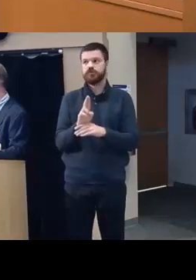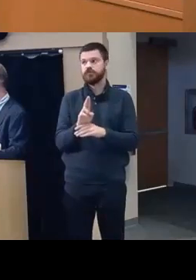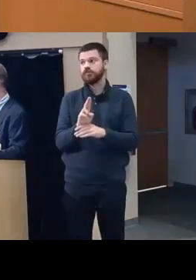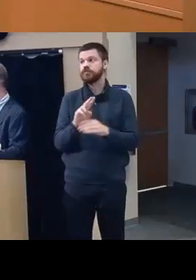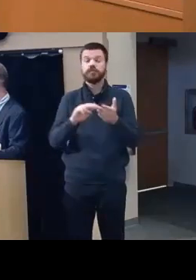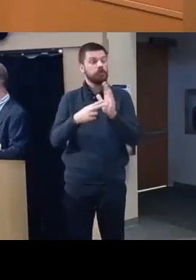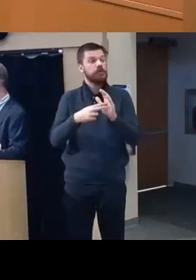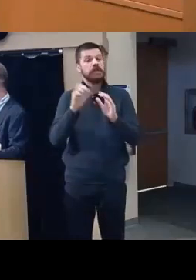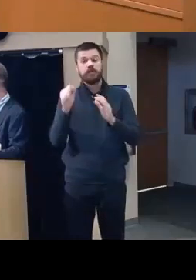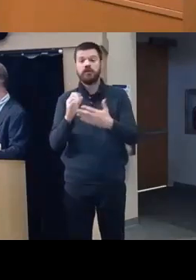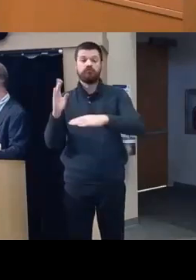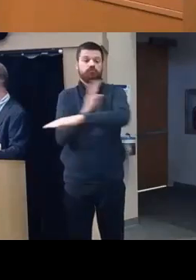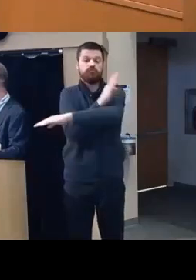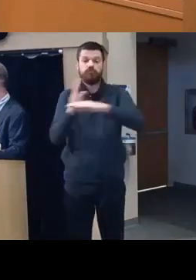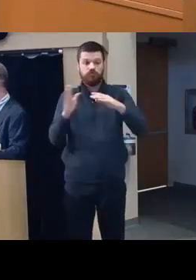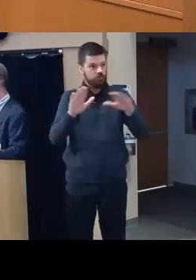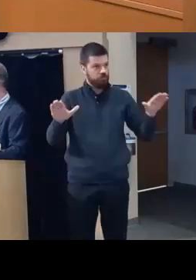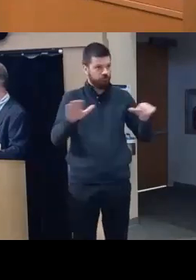complete abstinence from substances.